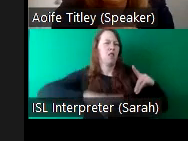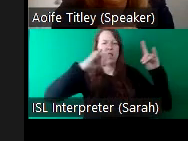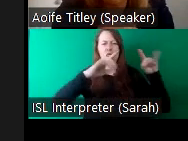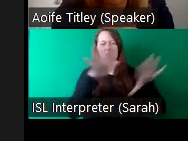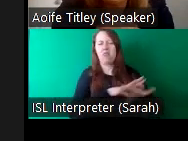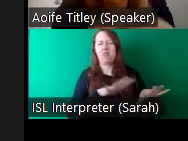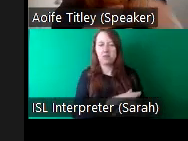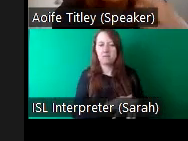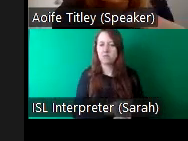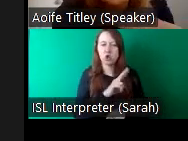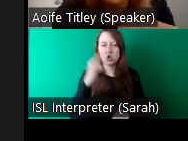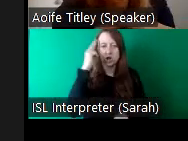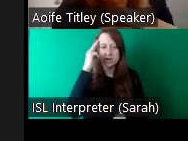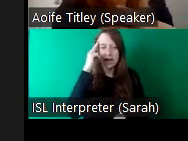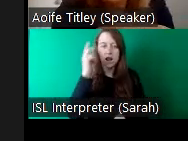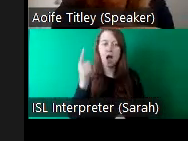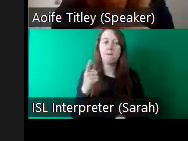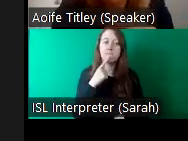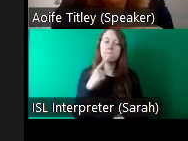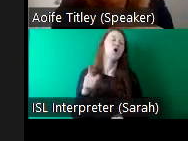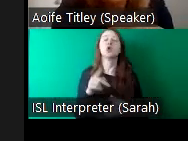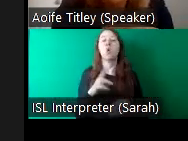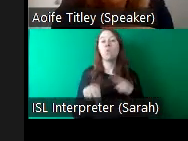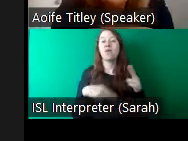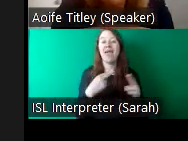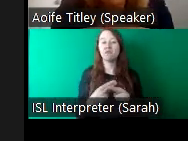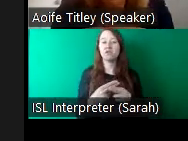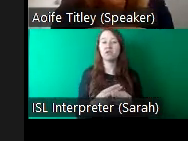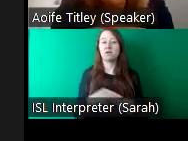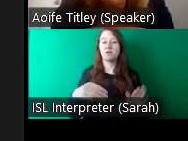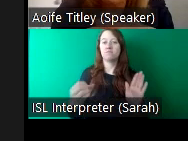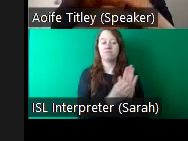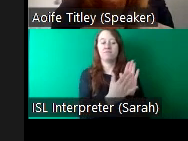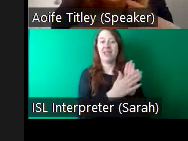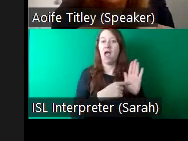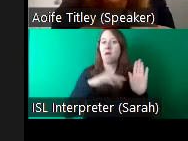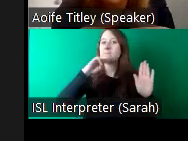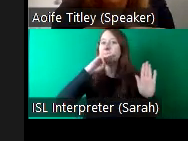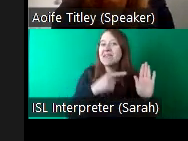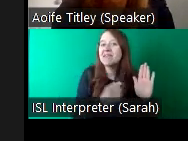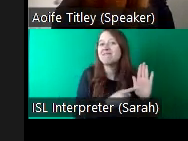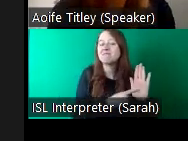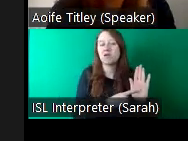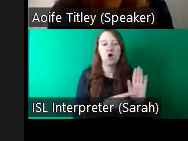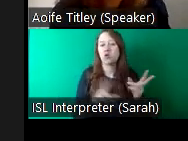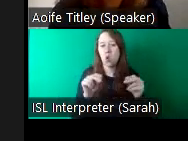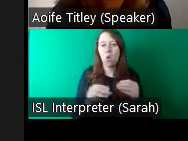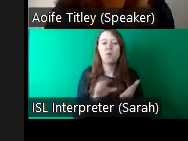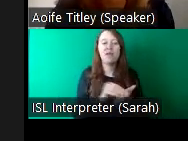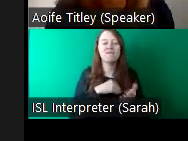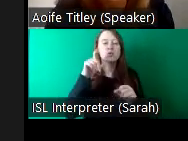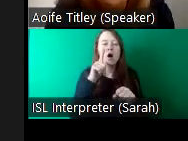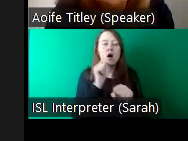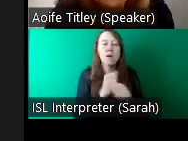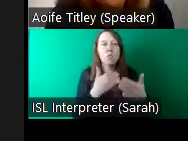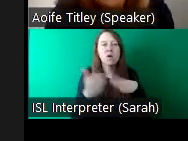Stefanczyk, they talk that rather than give a definition or an explanation of what CRT is, it makes more sense to talk about basic insights. And generally, there would be considered to be